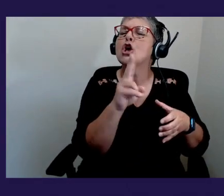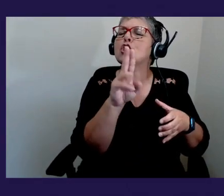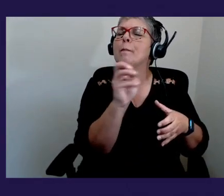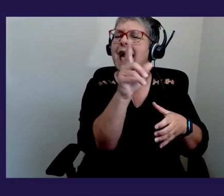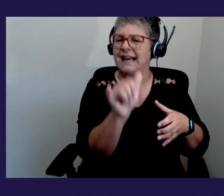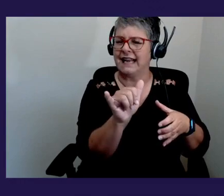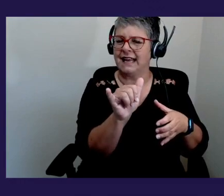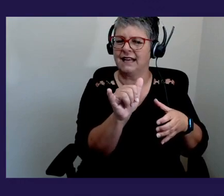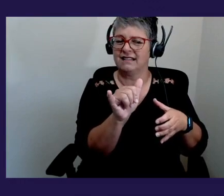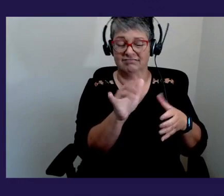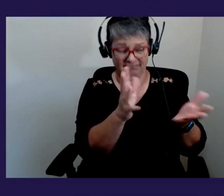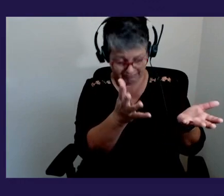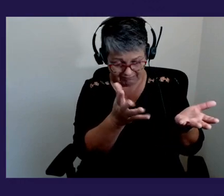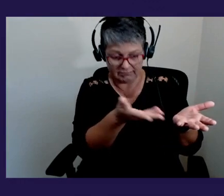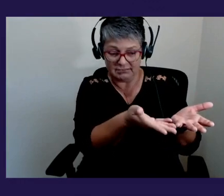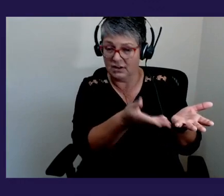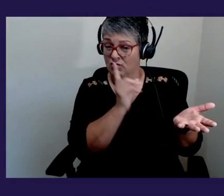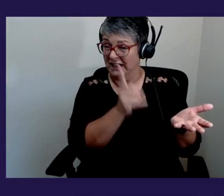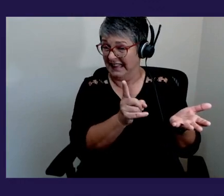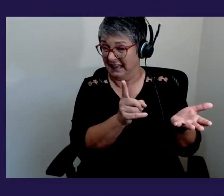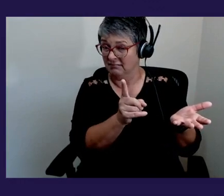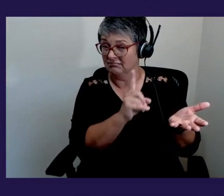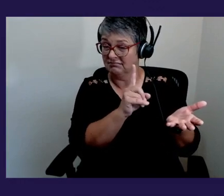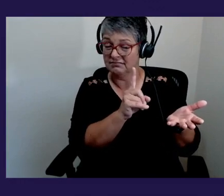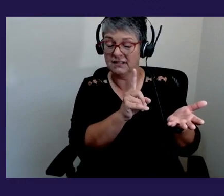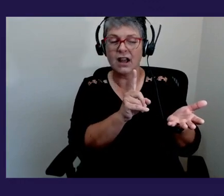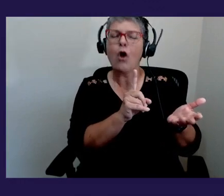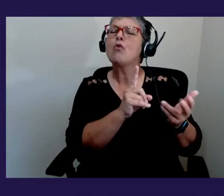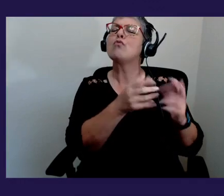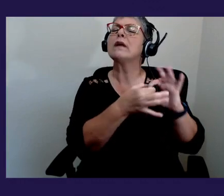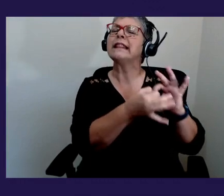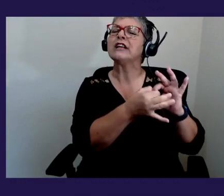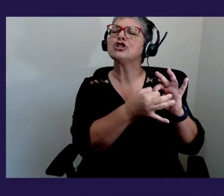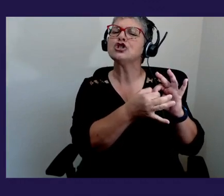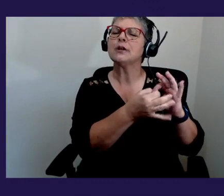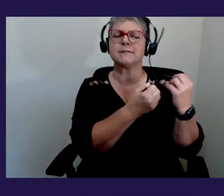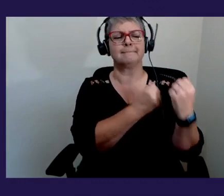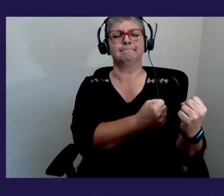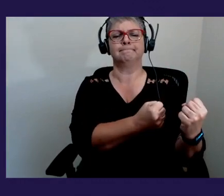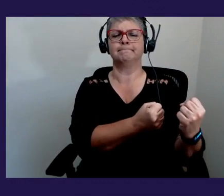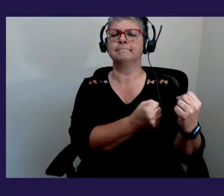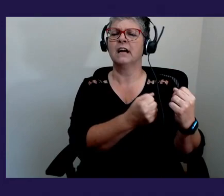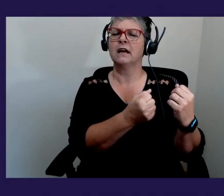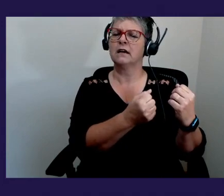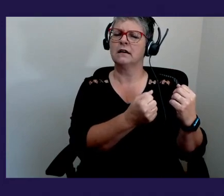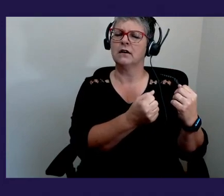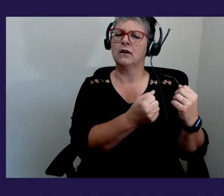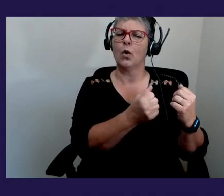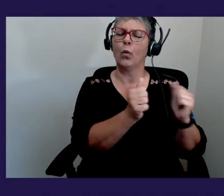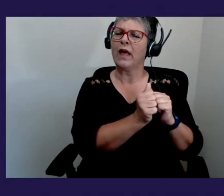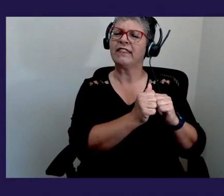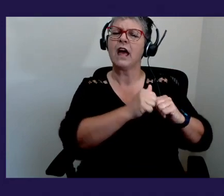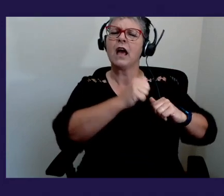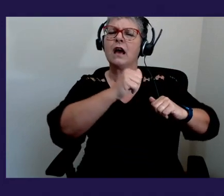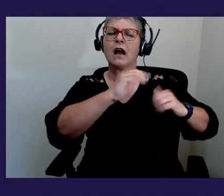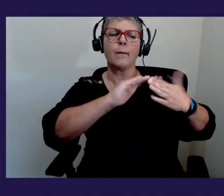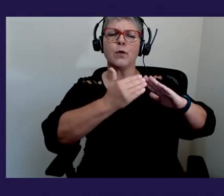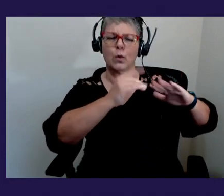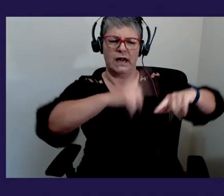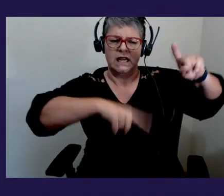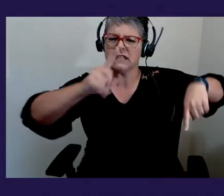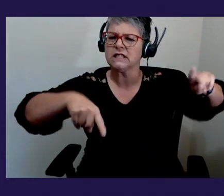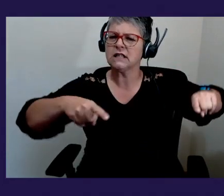of this is building relationships with the diverse, very diverse communities that we